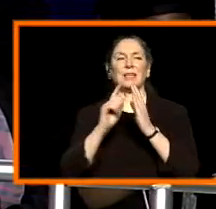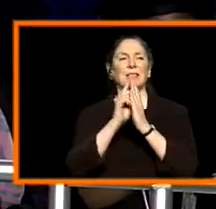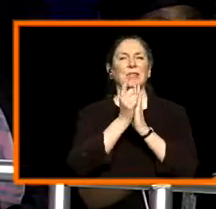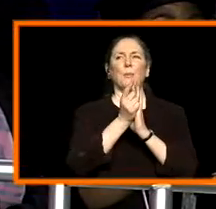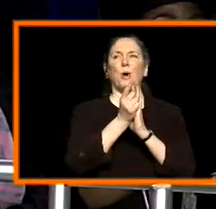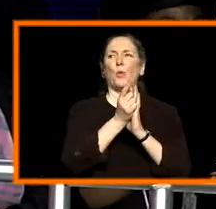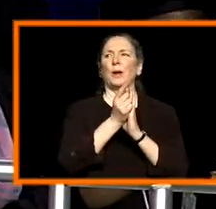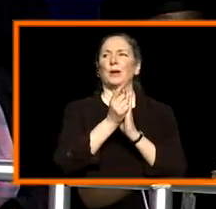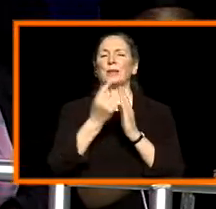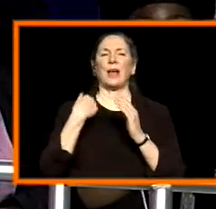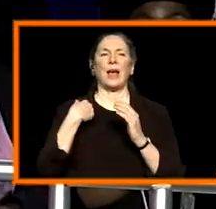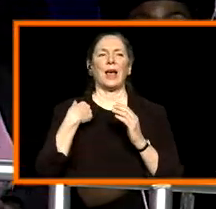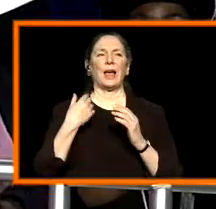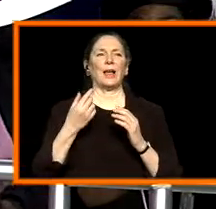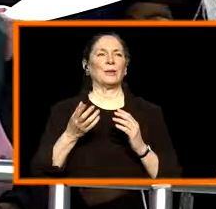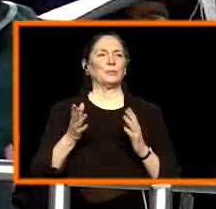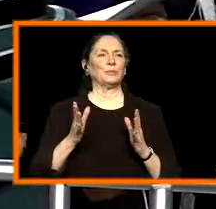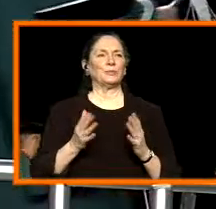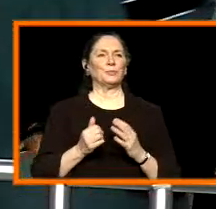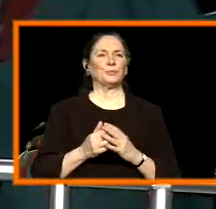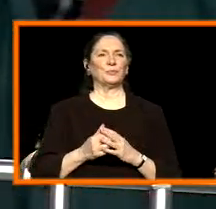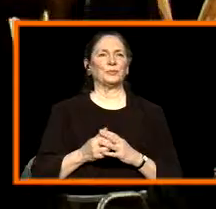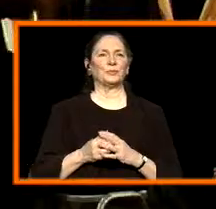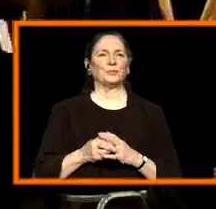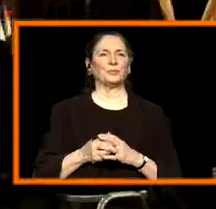moment, everyone.